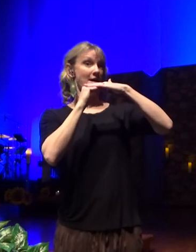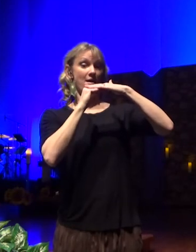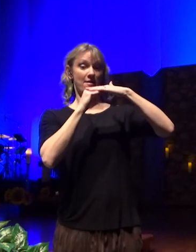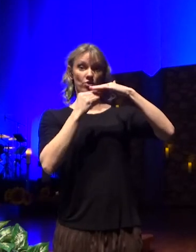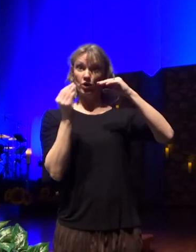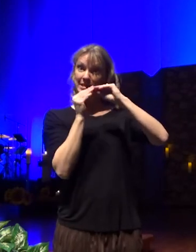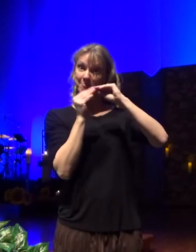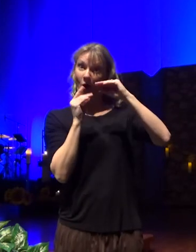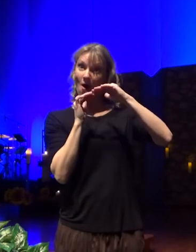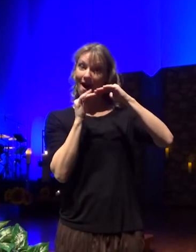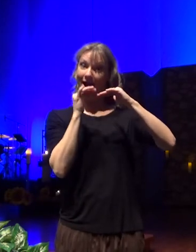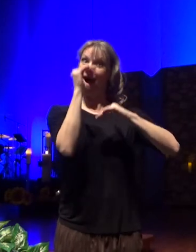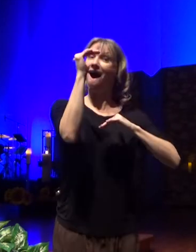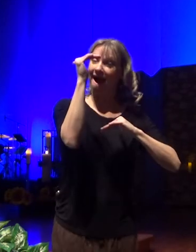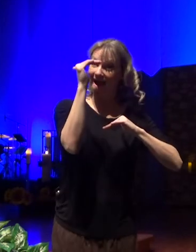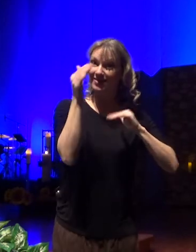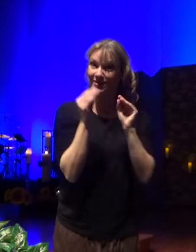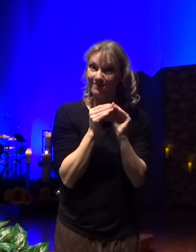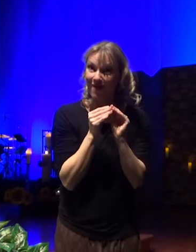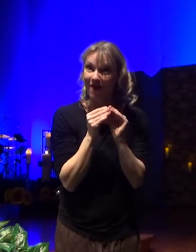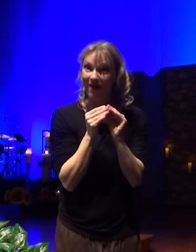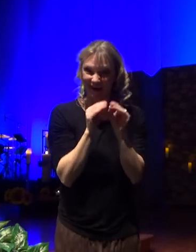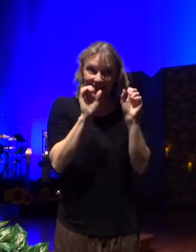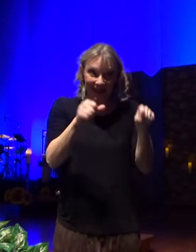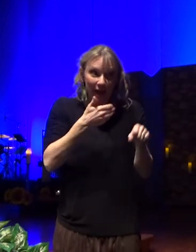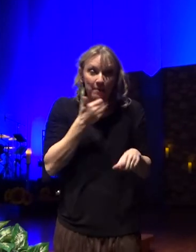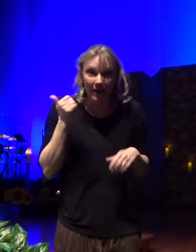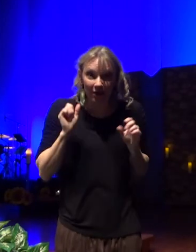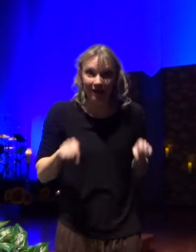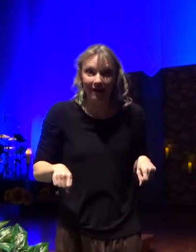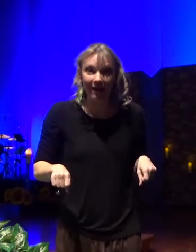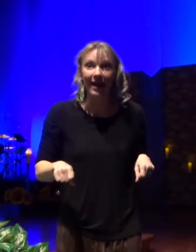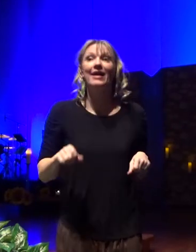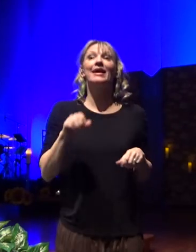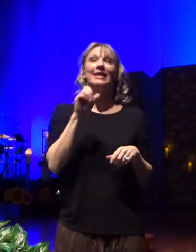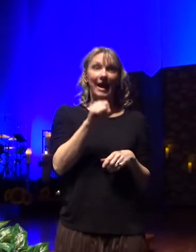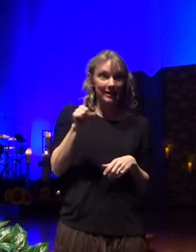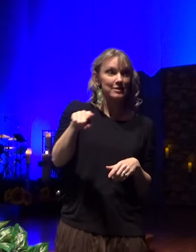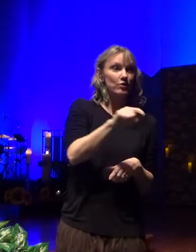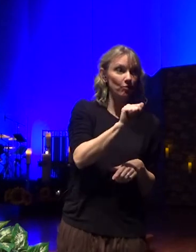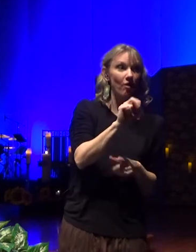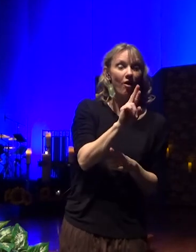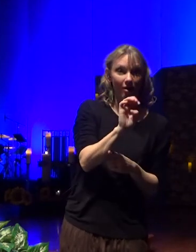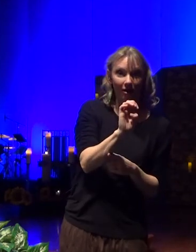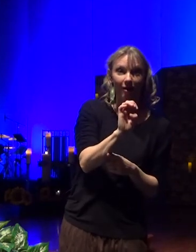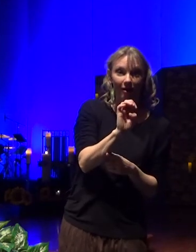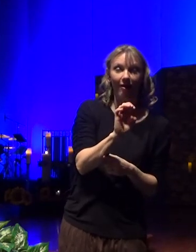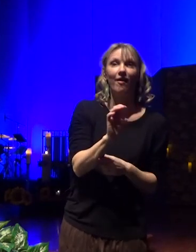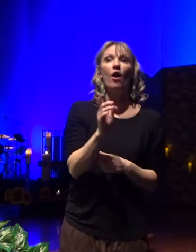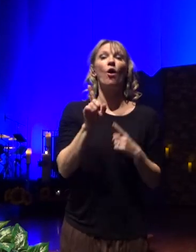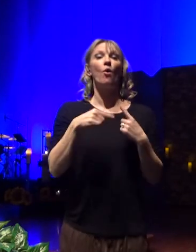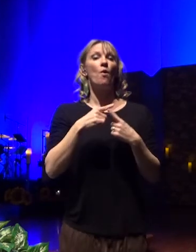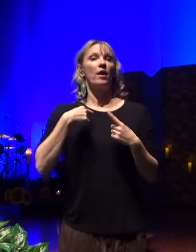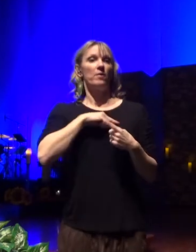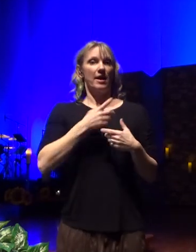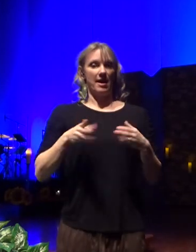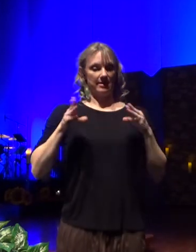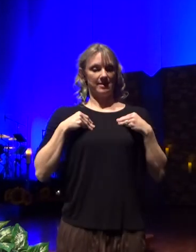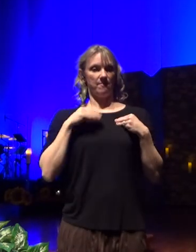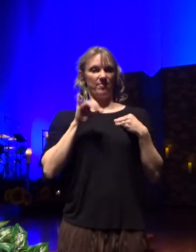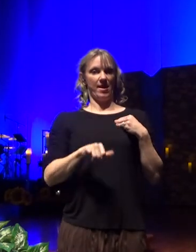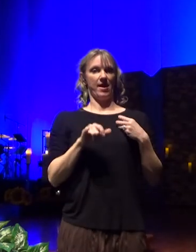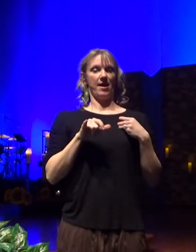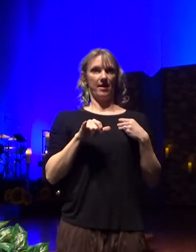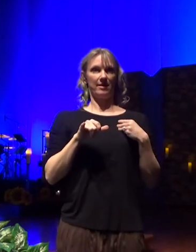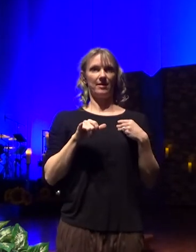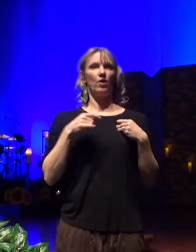not be better. Guess what? Yes, they can. And yes, you are. And when we embrace that